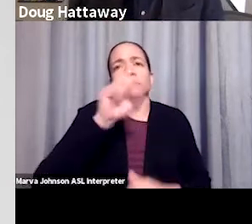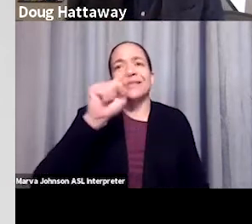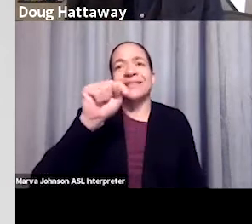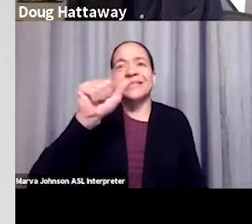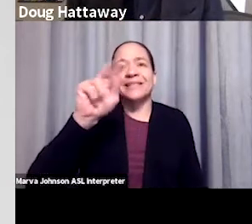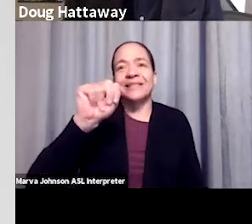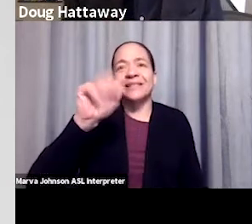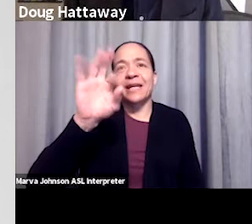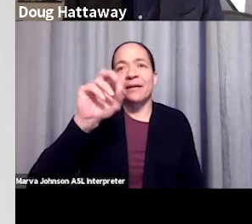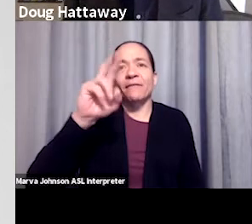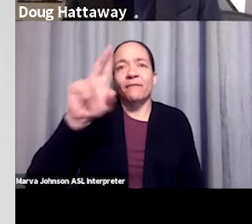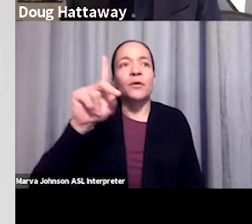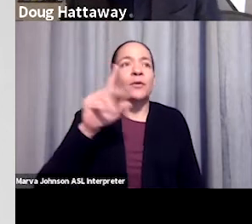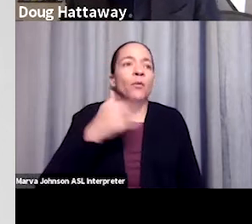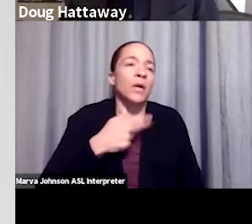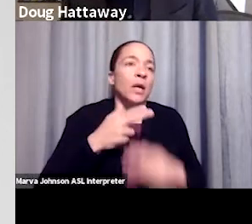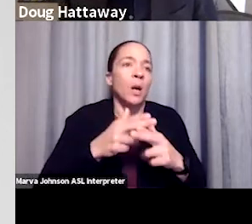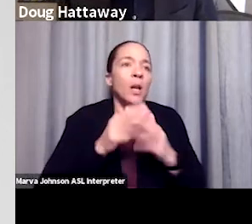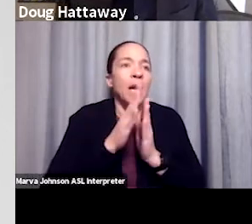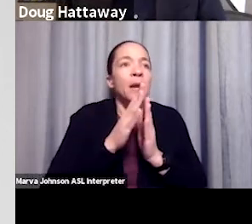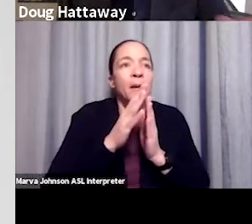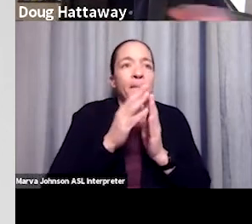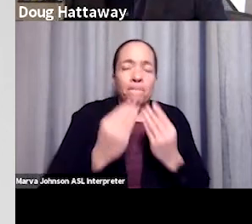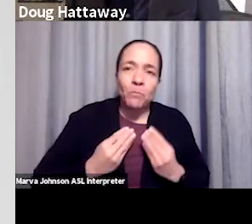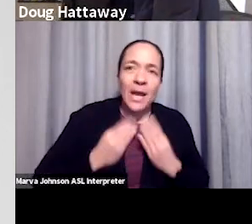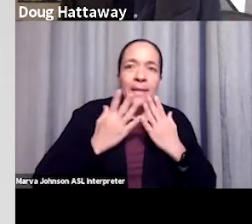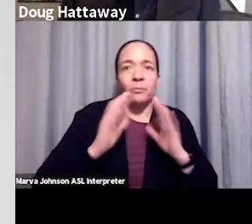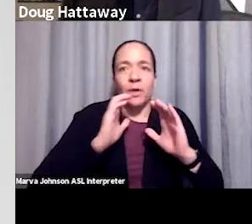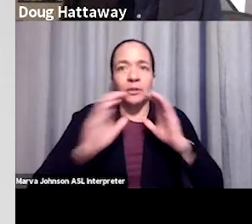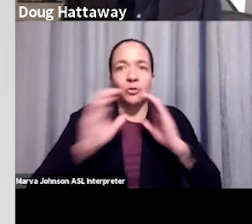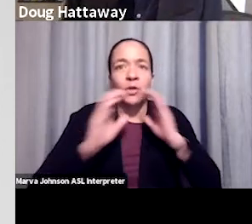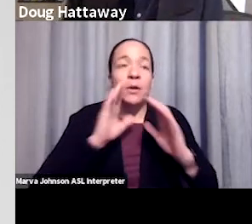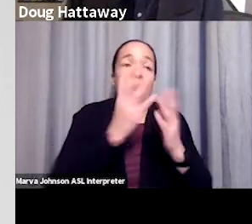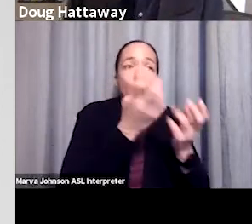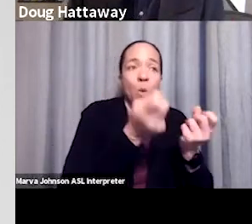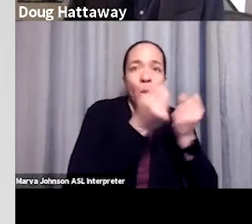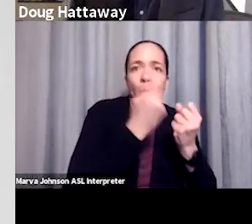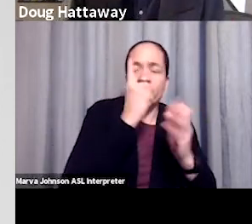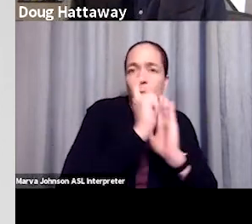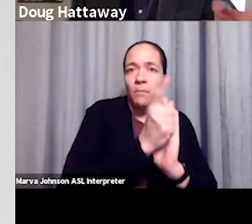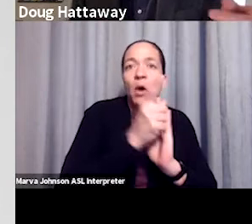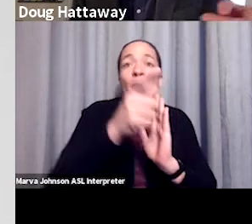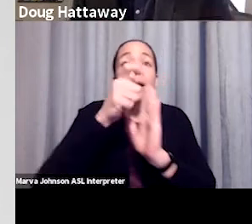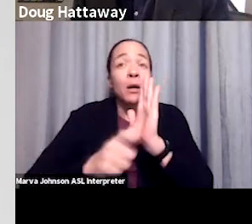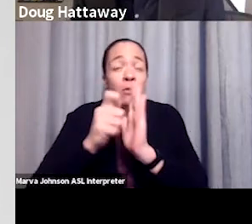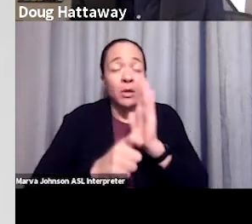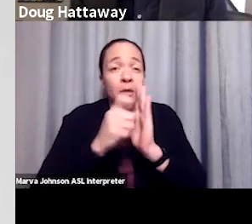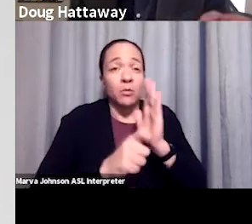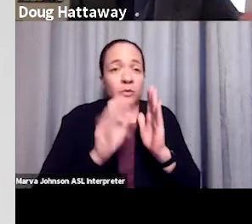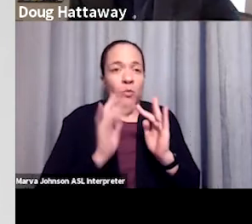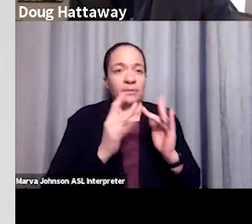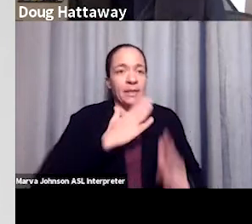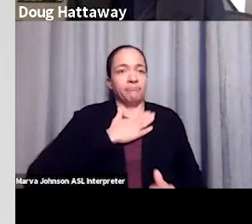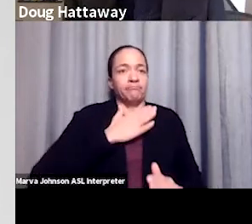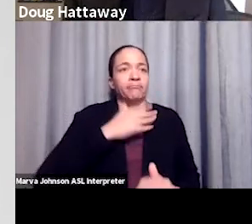this approach aspirational communication. I'll get into that in a minute. You can get that article on our website. If you